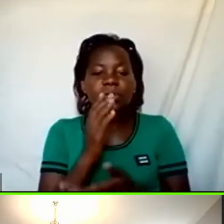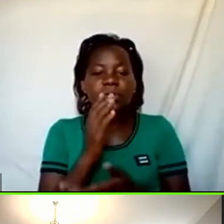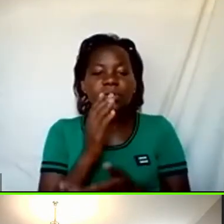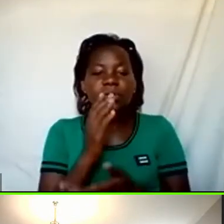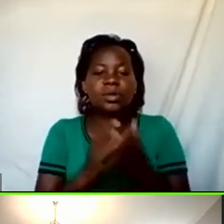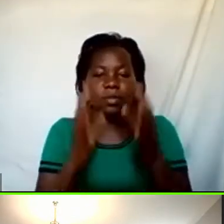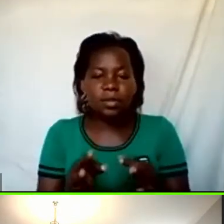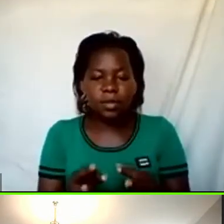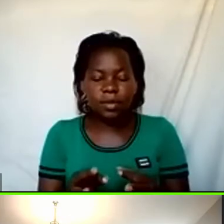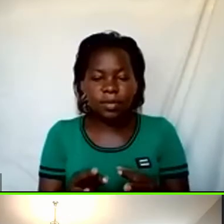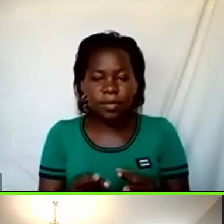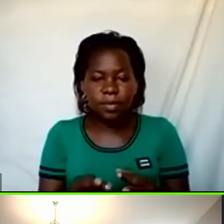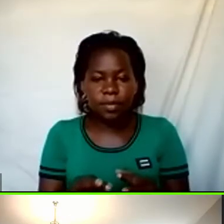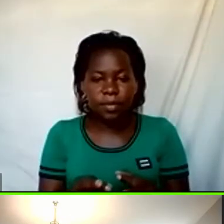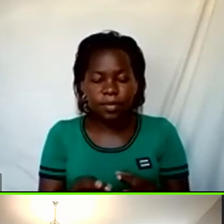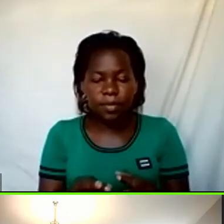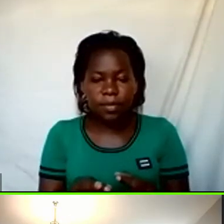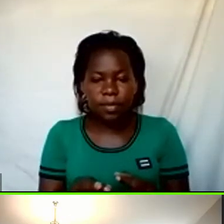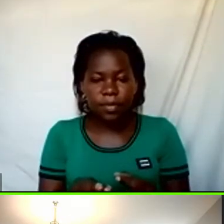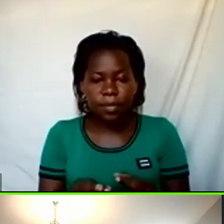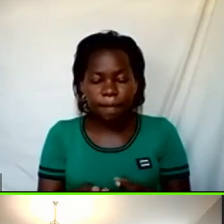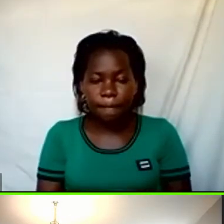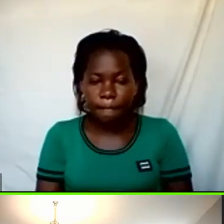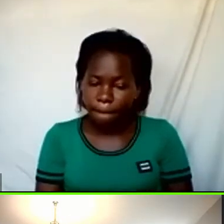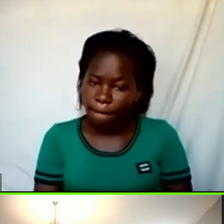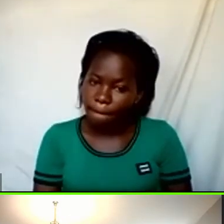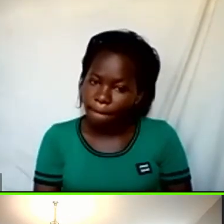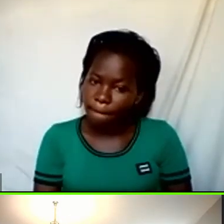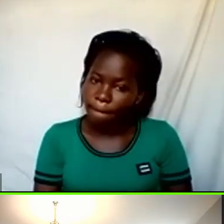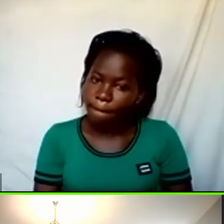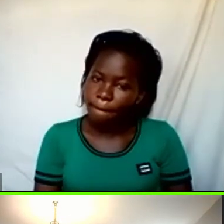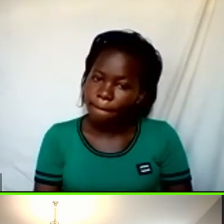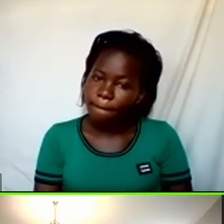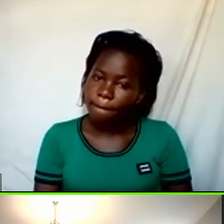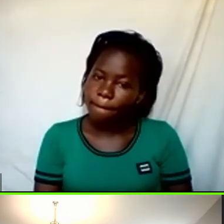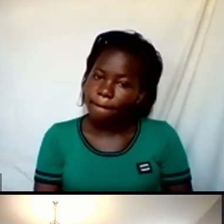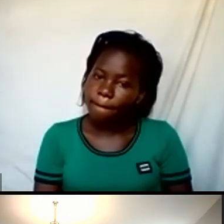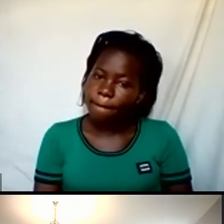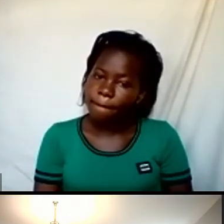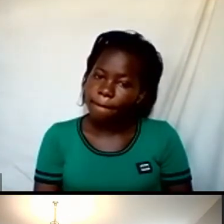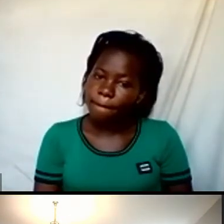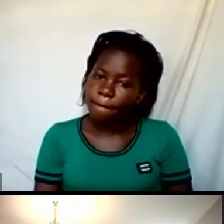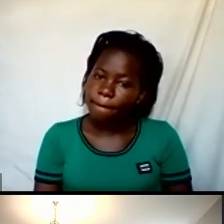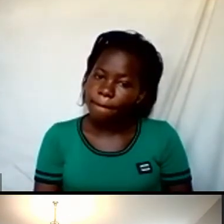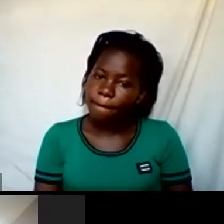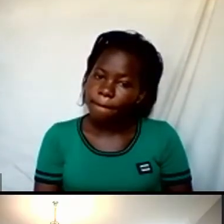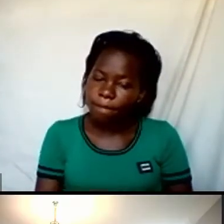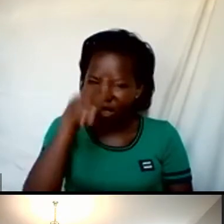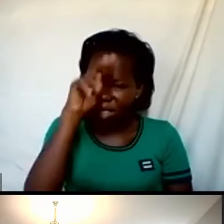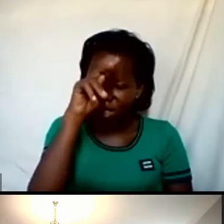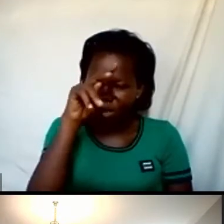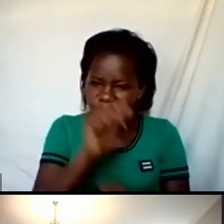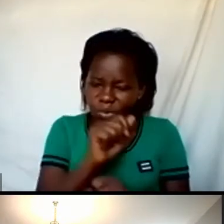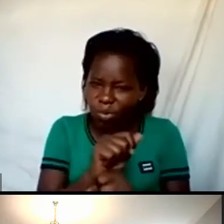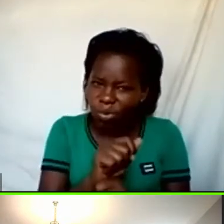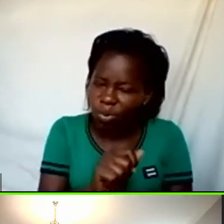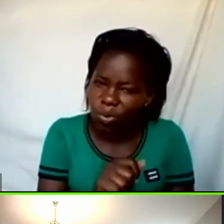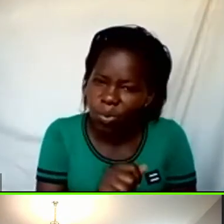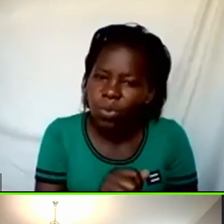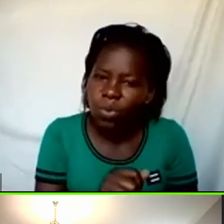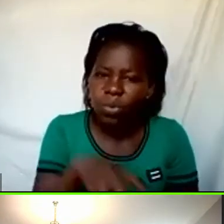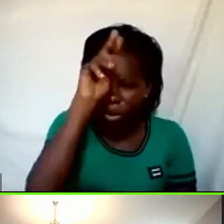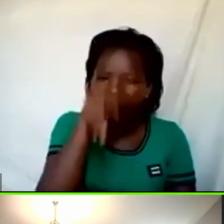chain to do with goats. I think it's from you, Tony. You wanted to do goat a manufacturing product